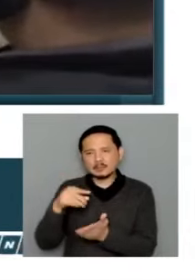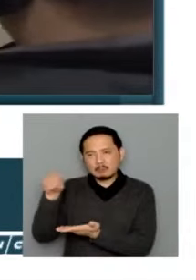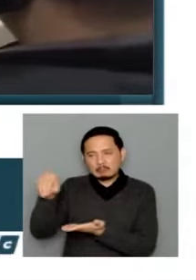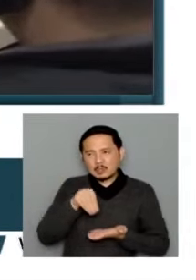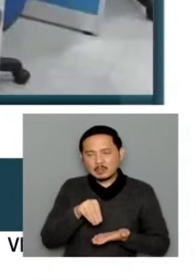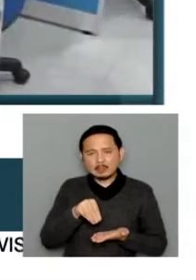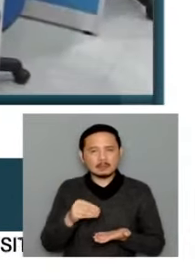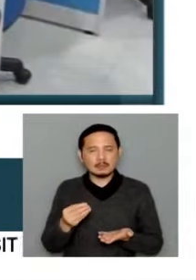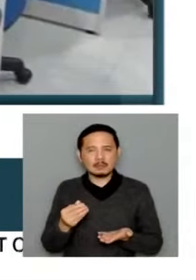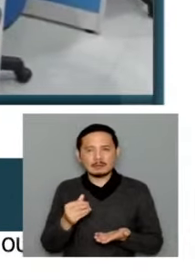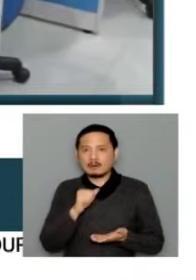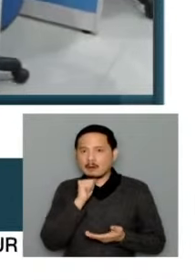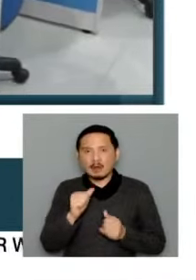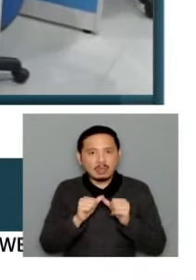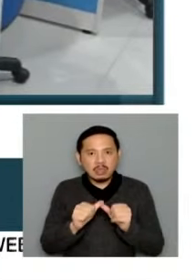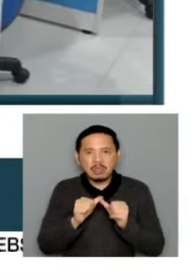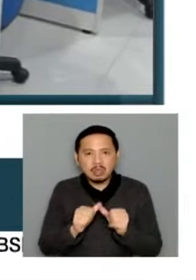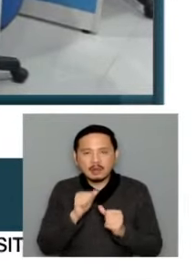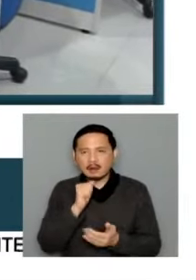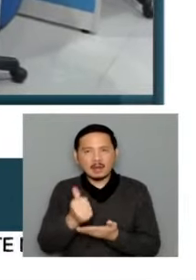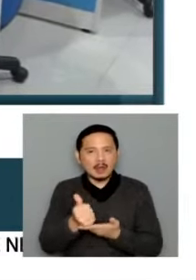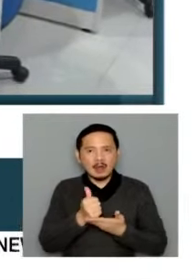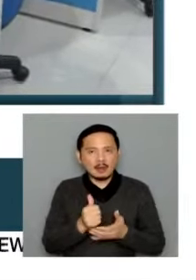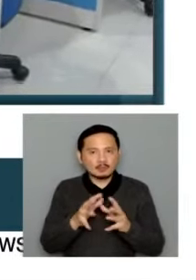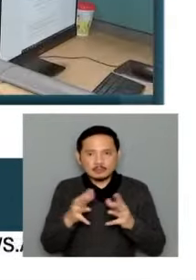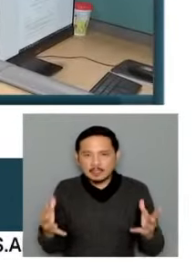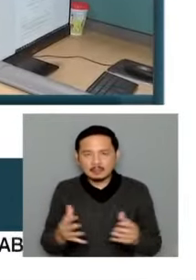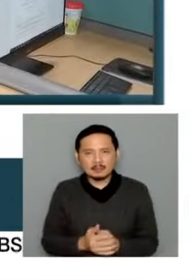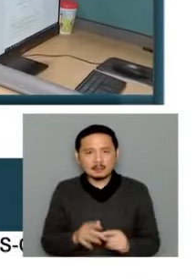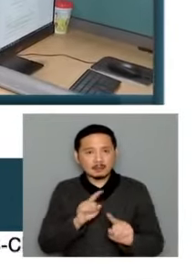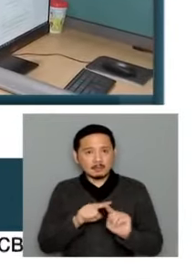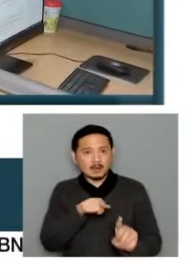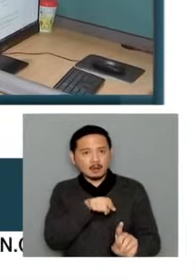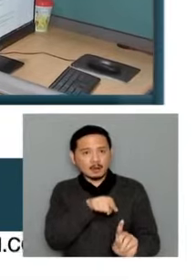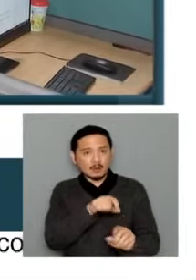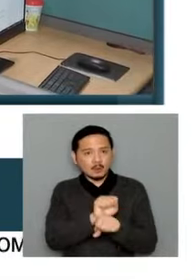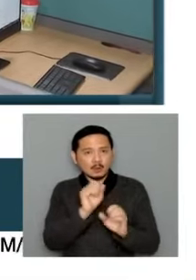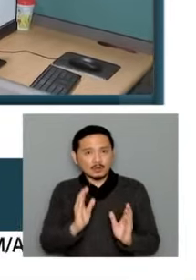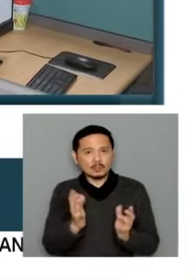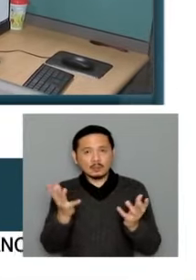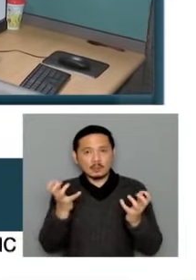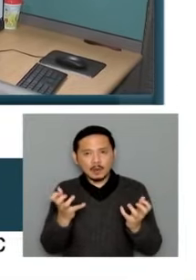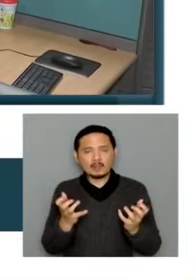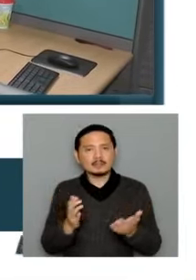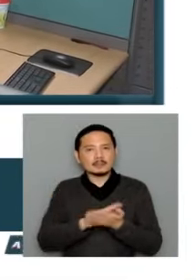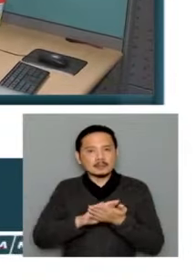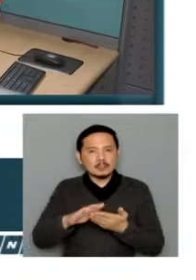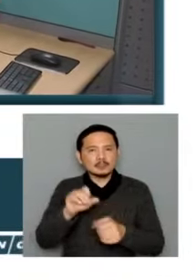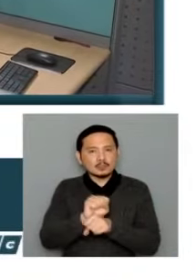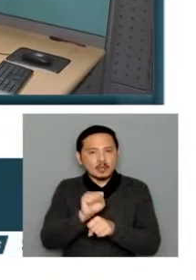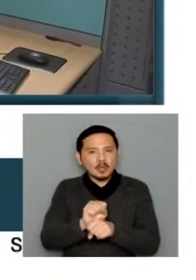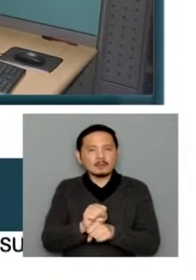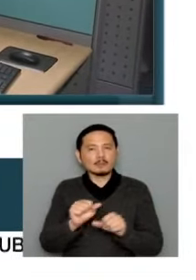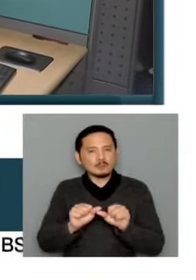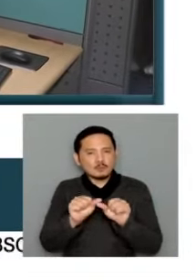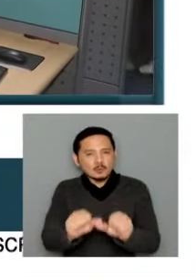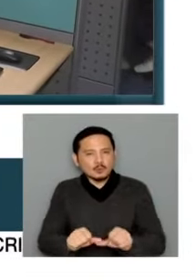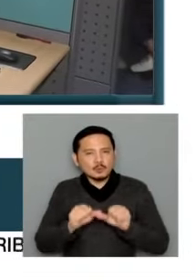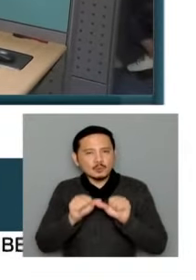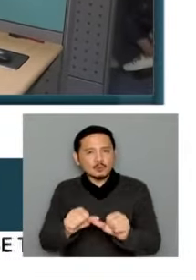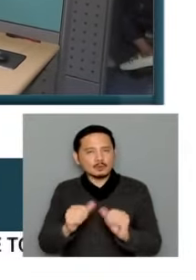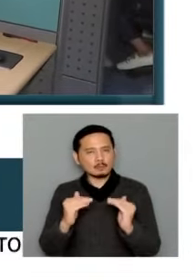sustainable. And what they want are really decent jobs, sustainable jobs. Mm-hmm. Now, having